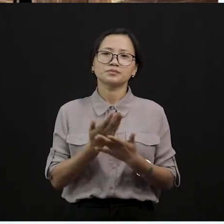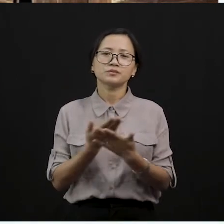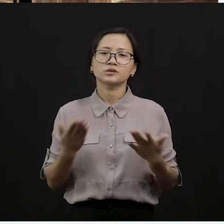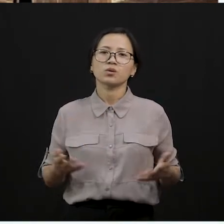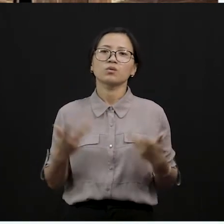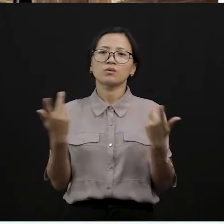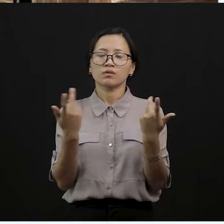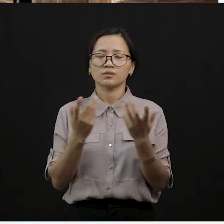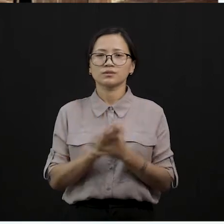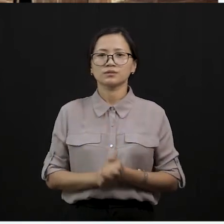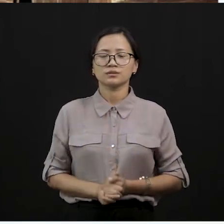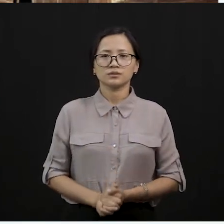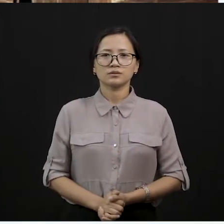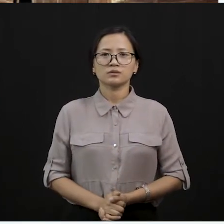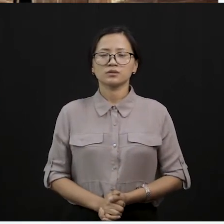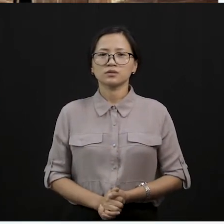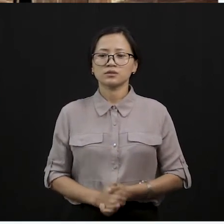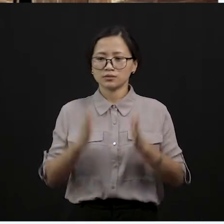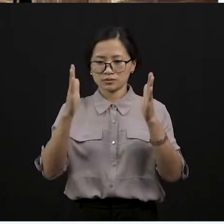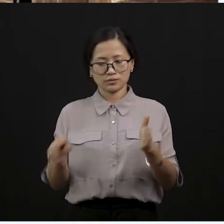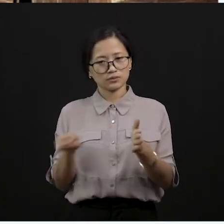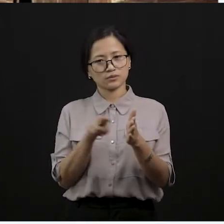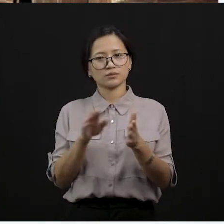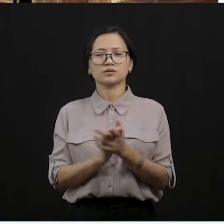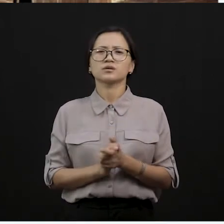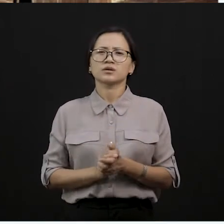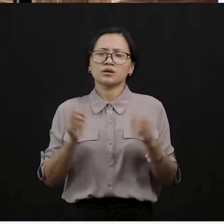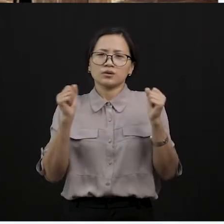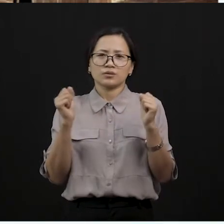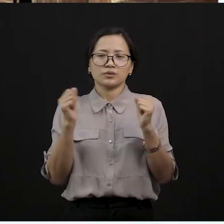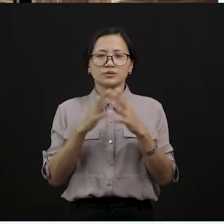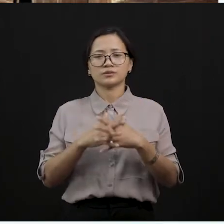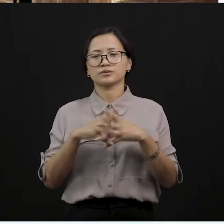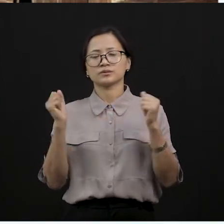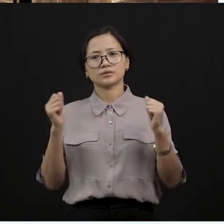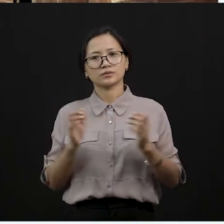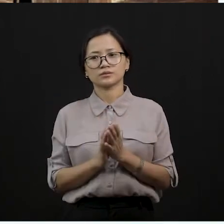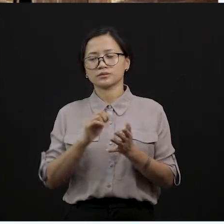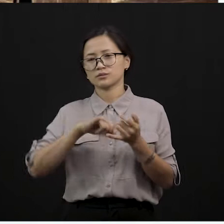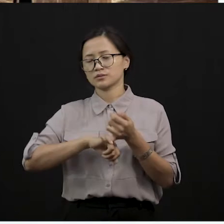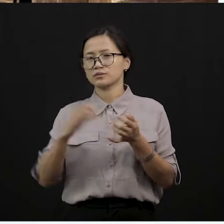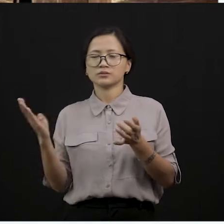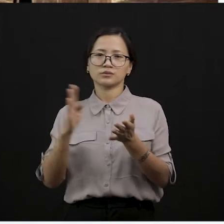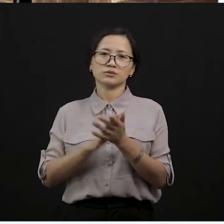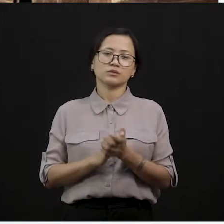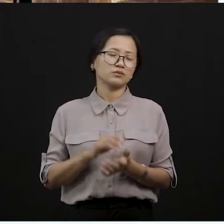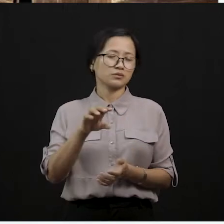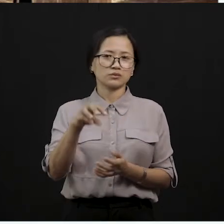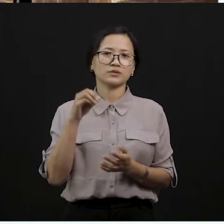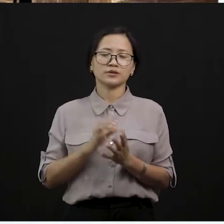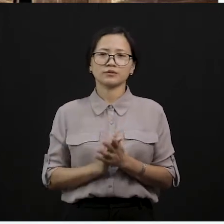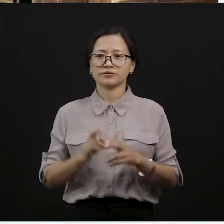season? Now, during winter season, we don't have all these uh, fresh fruits and